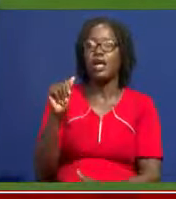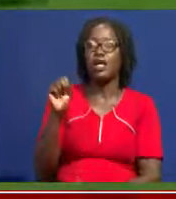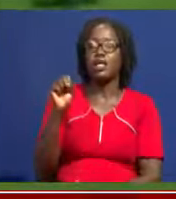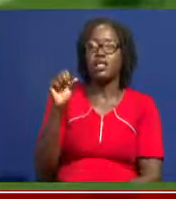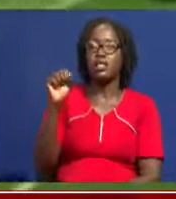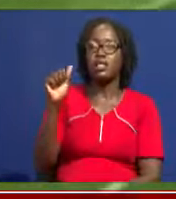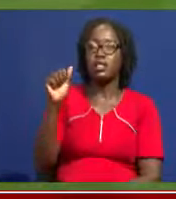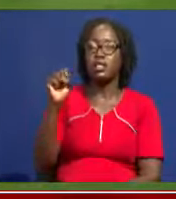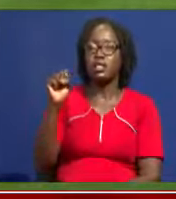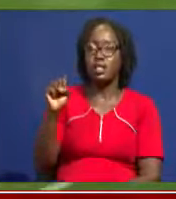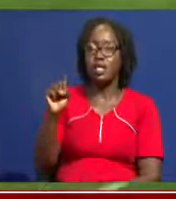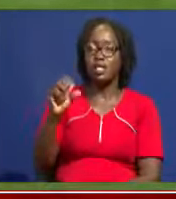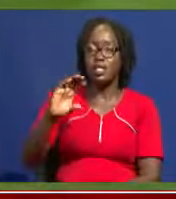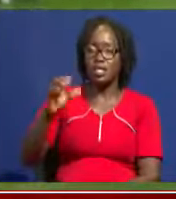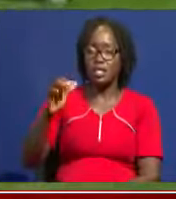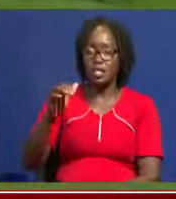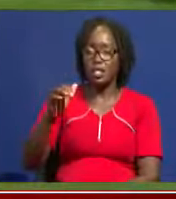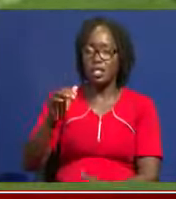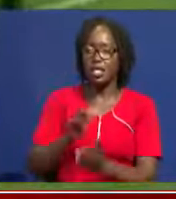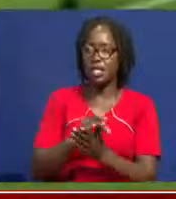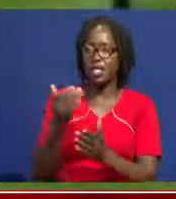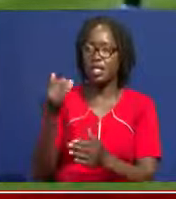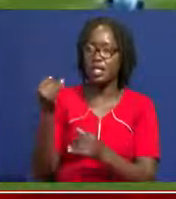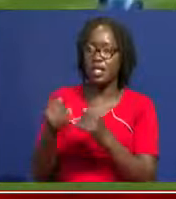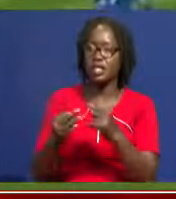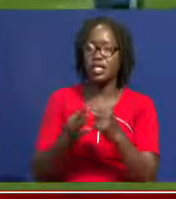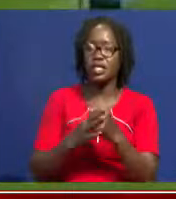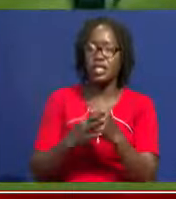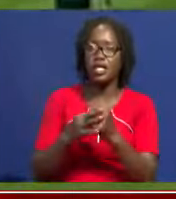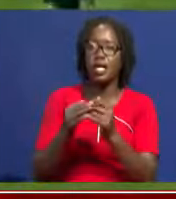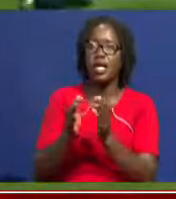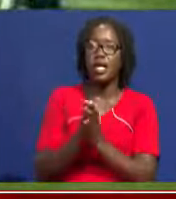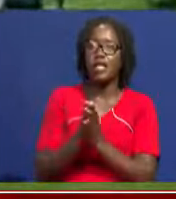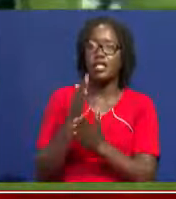Miami and Boston hosting last eight matches, while the